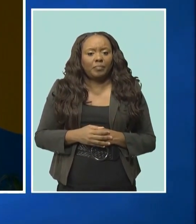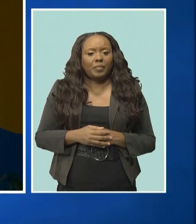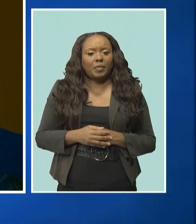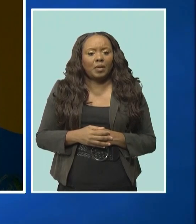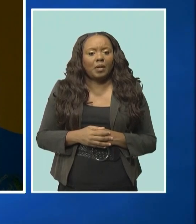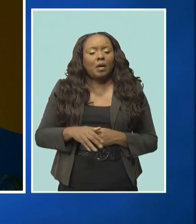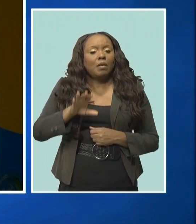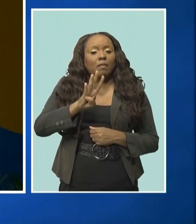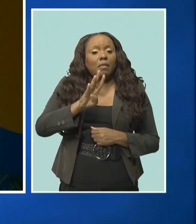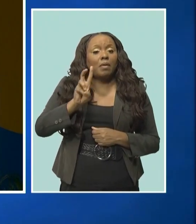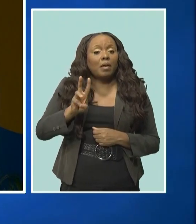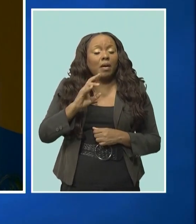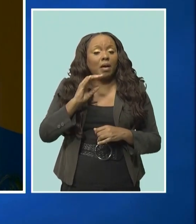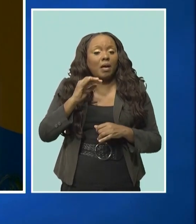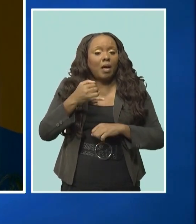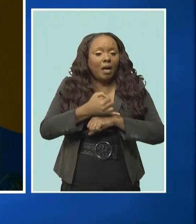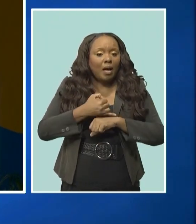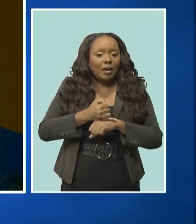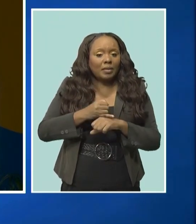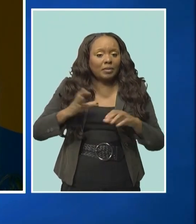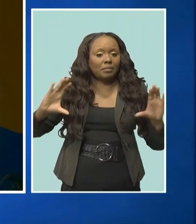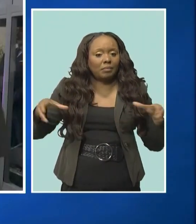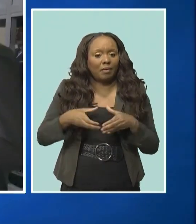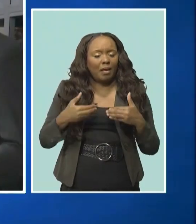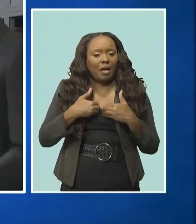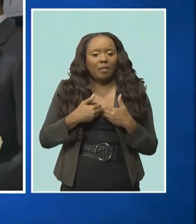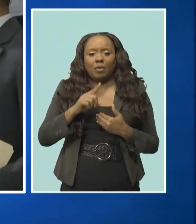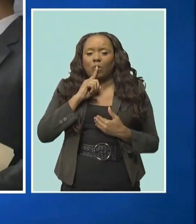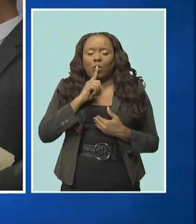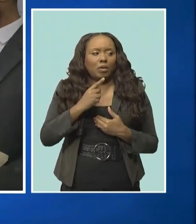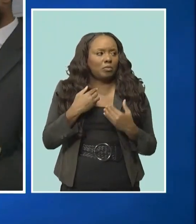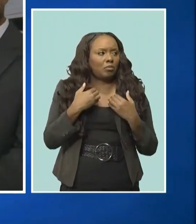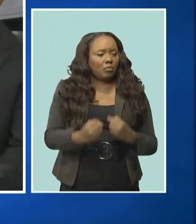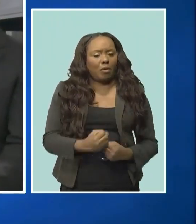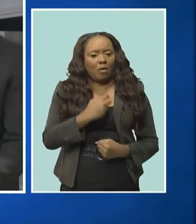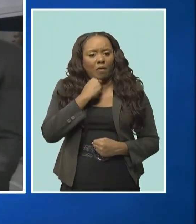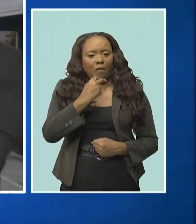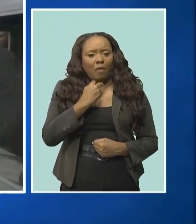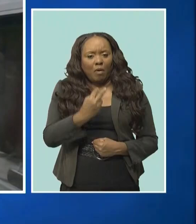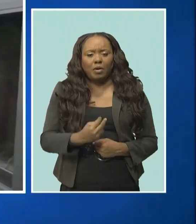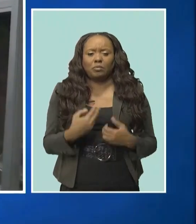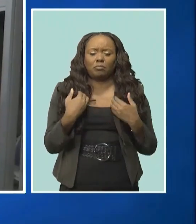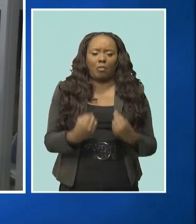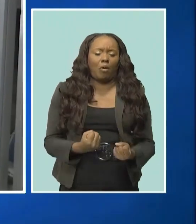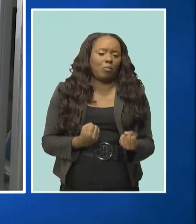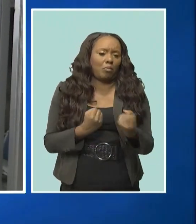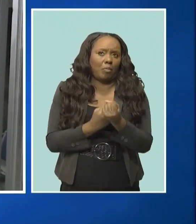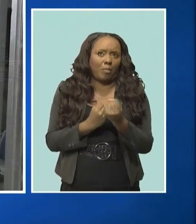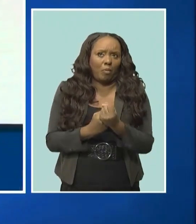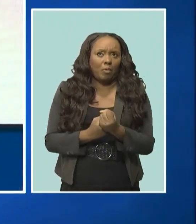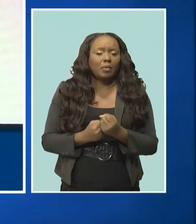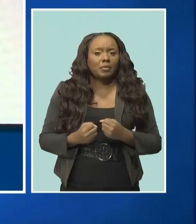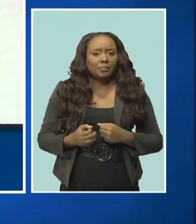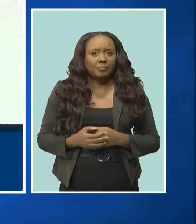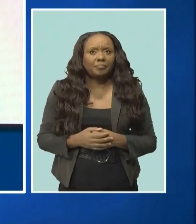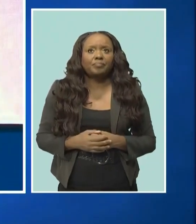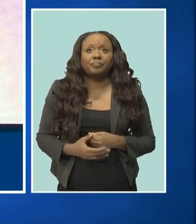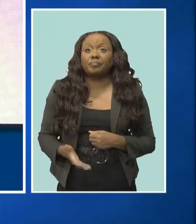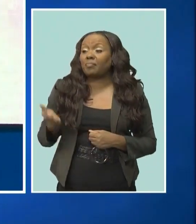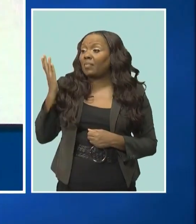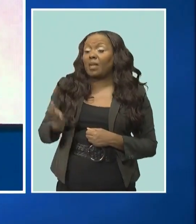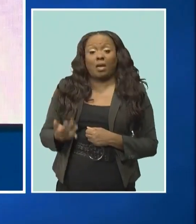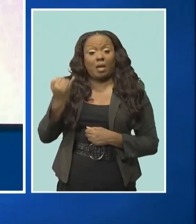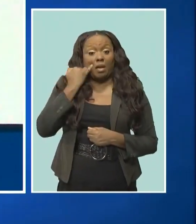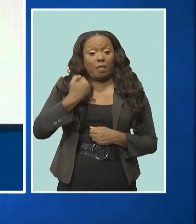the 46 small island states together have the power of voice and advocacy. And if we act